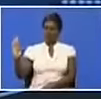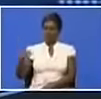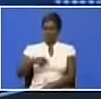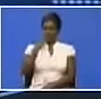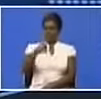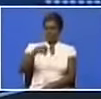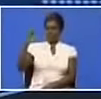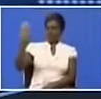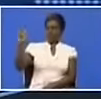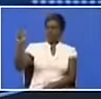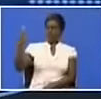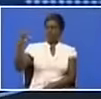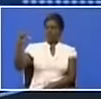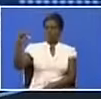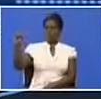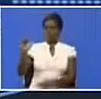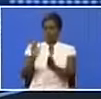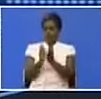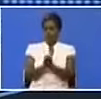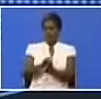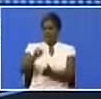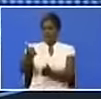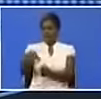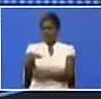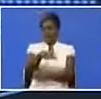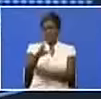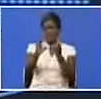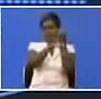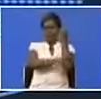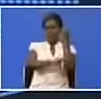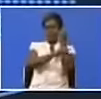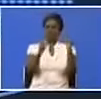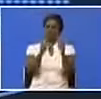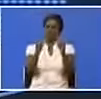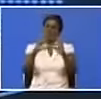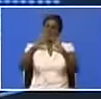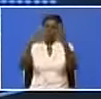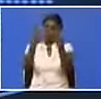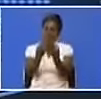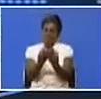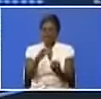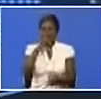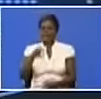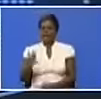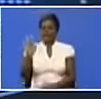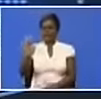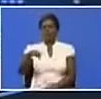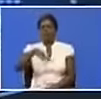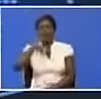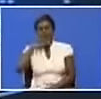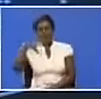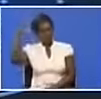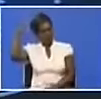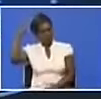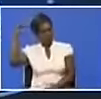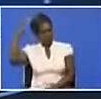to Baringo County and other places in the country to pay a visit to the families that lost their loved ones in the Al-Shabaab attack. As